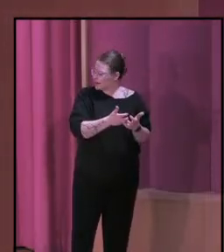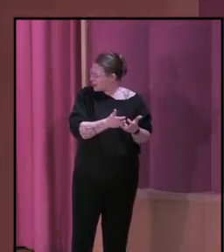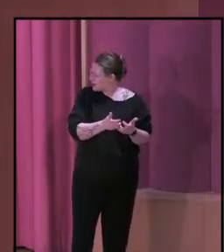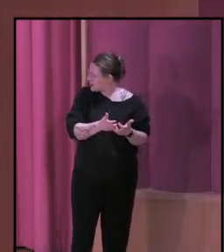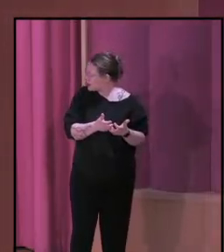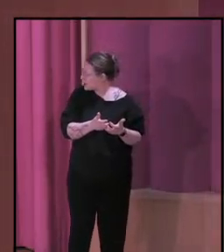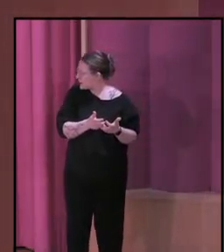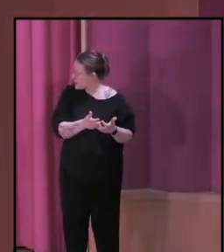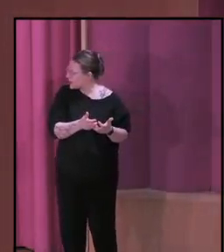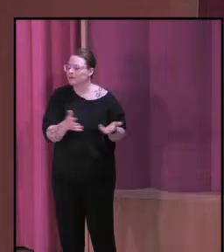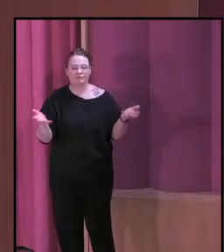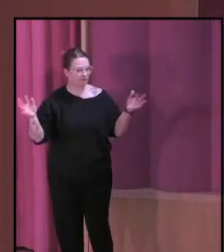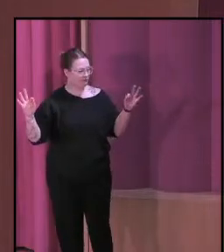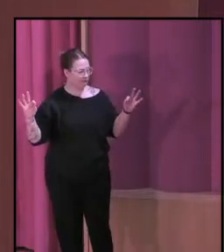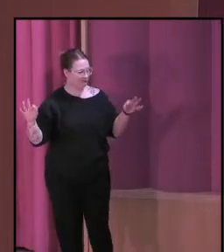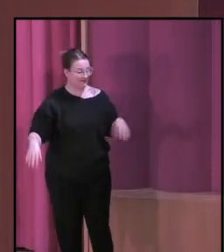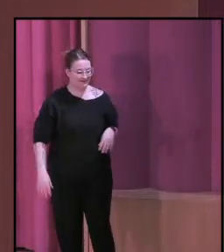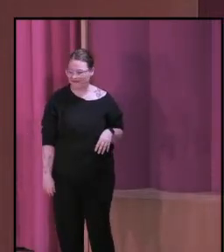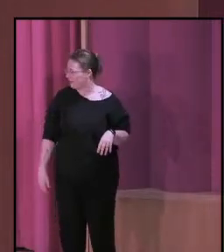Perfect.